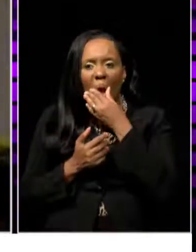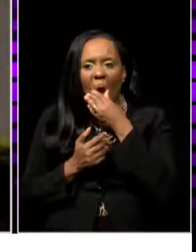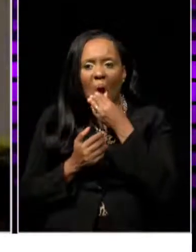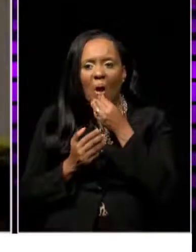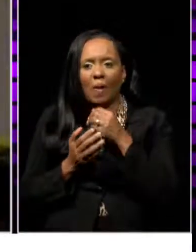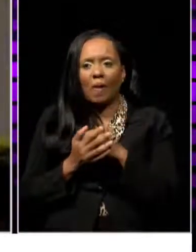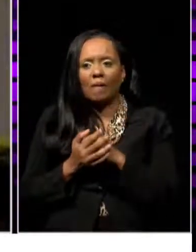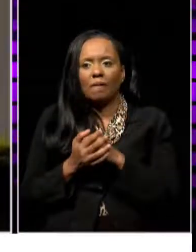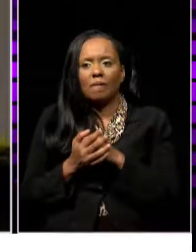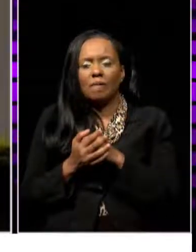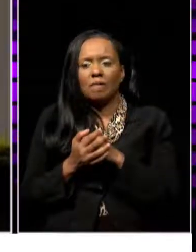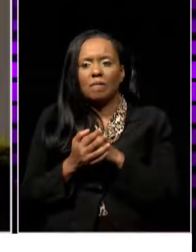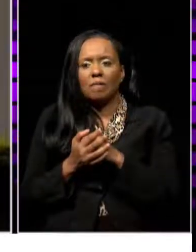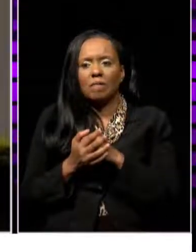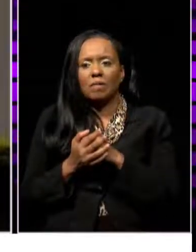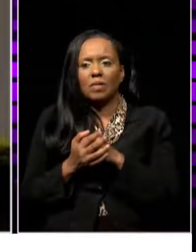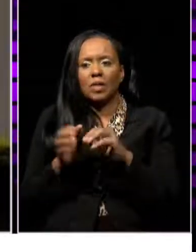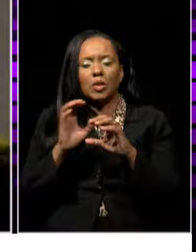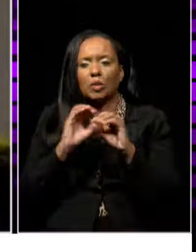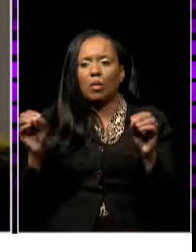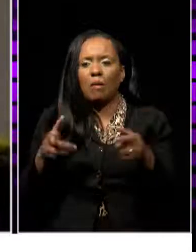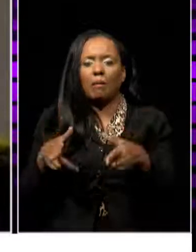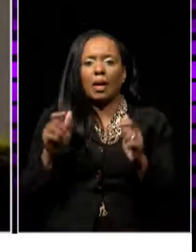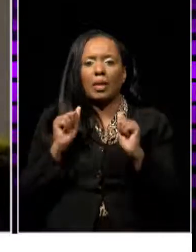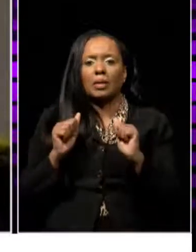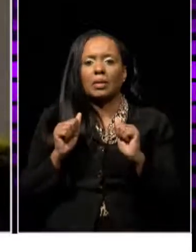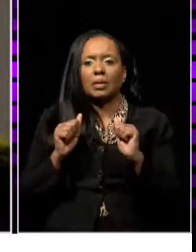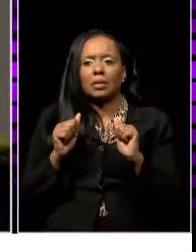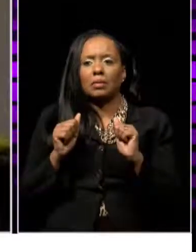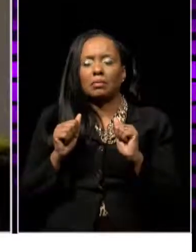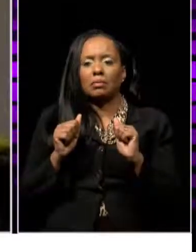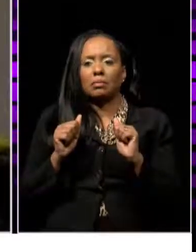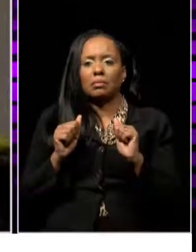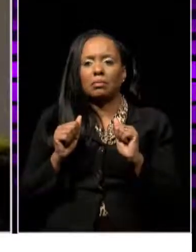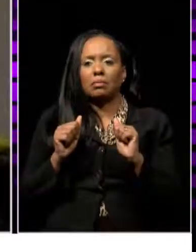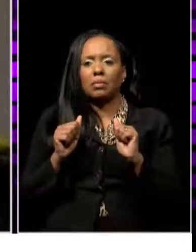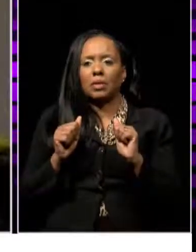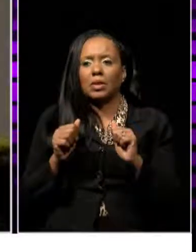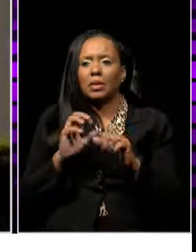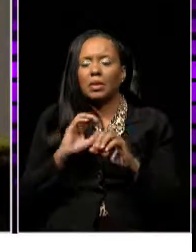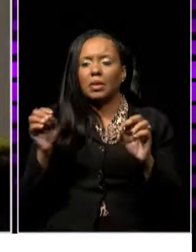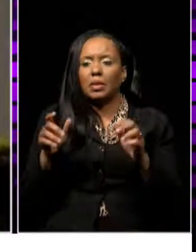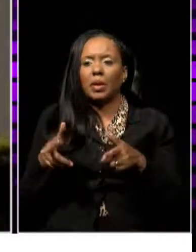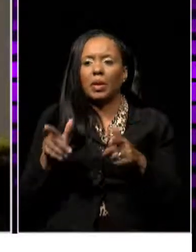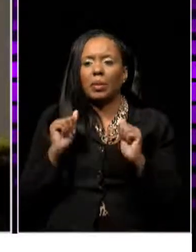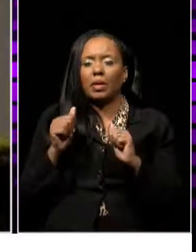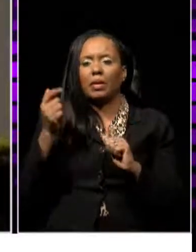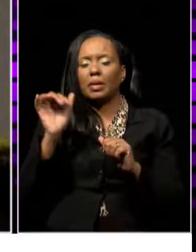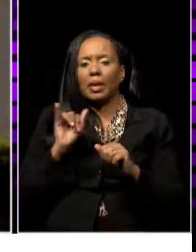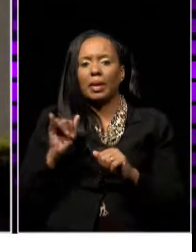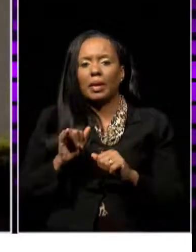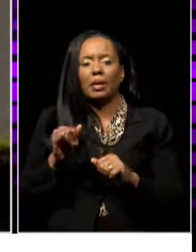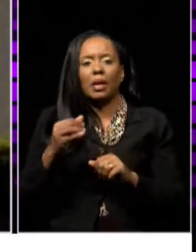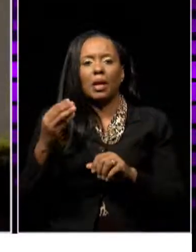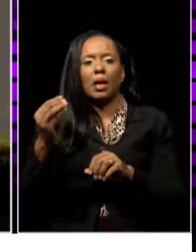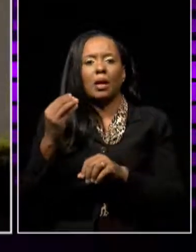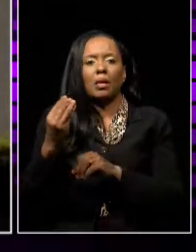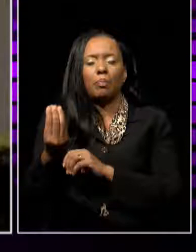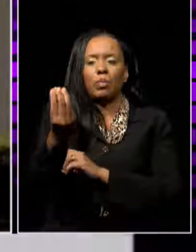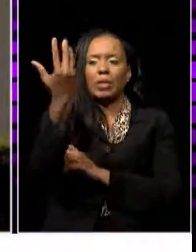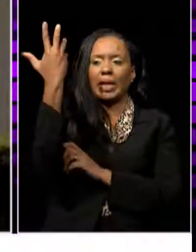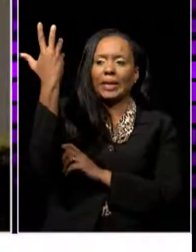automatic resource access to something as simple as a projector. That does not mean that I'm not going to challenge myself to